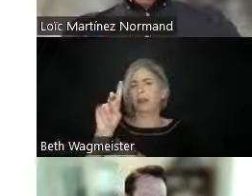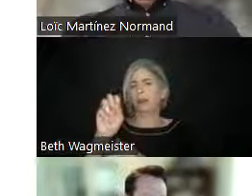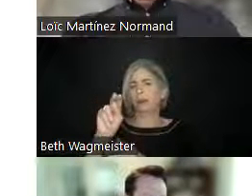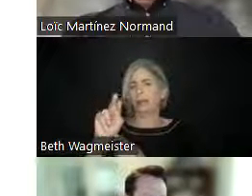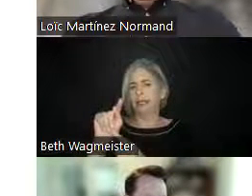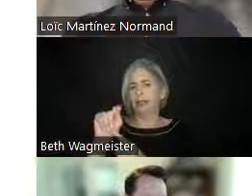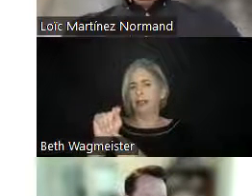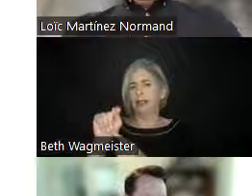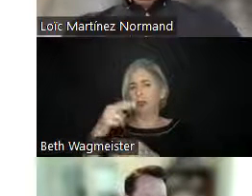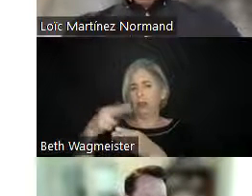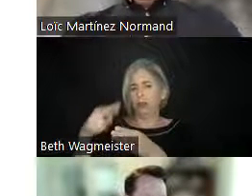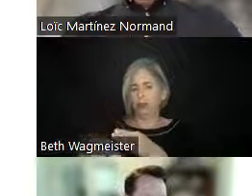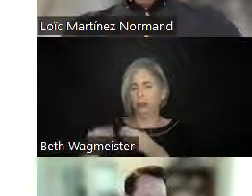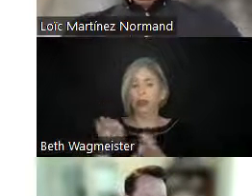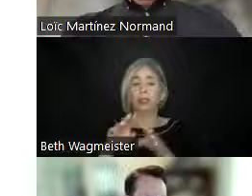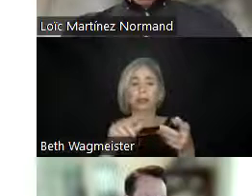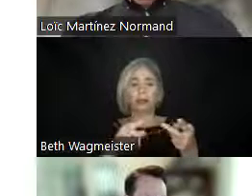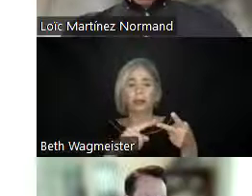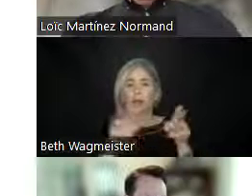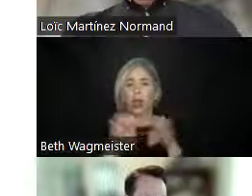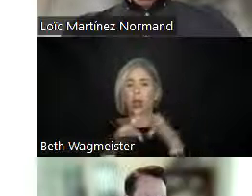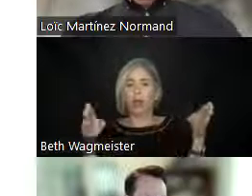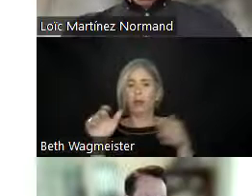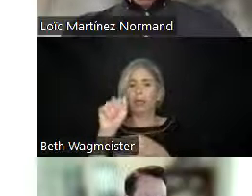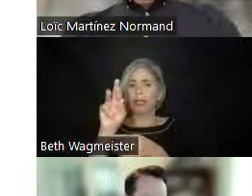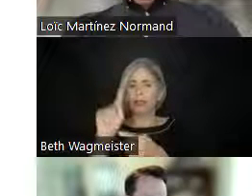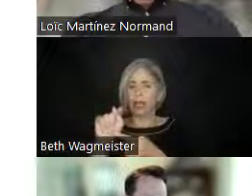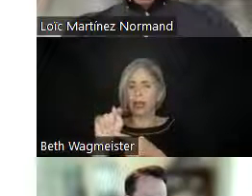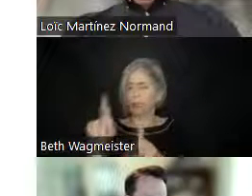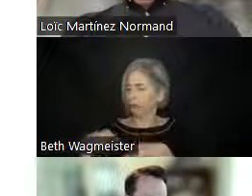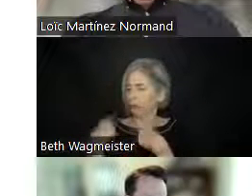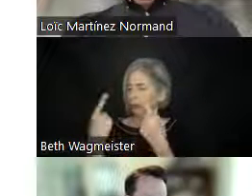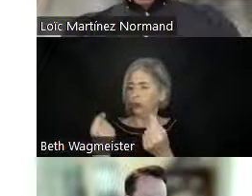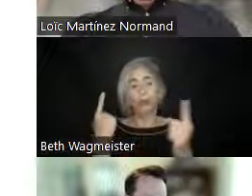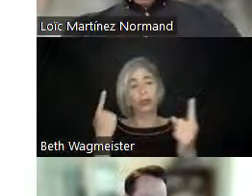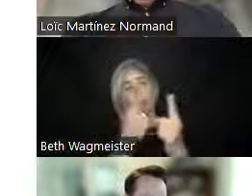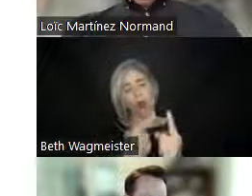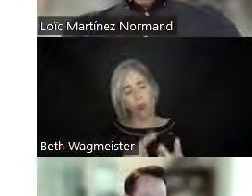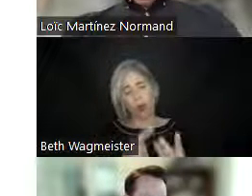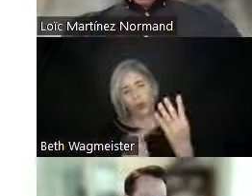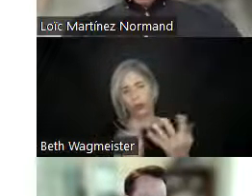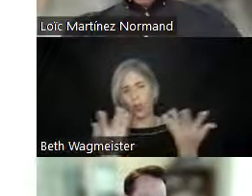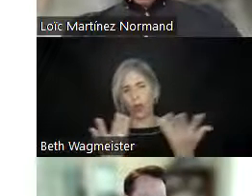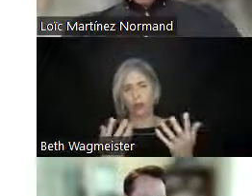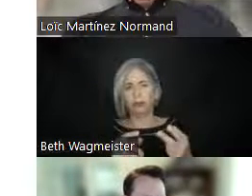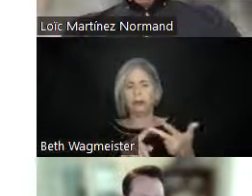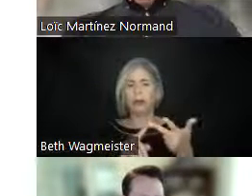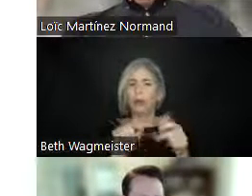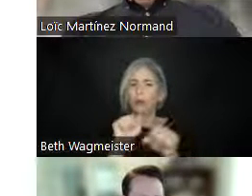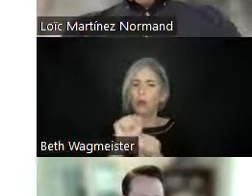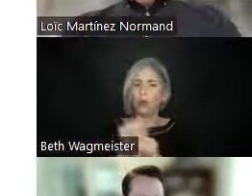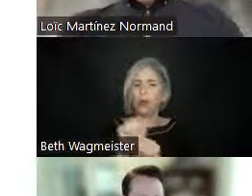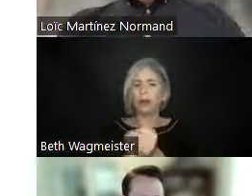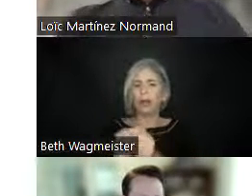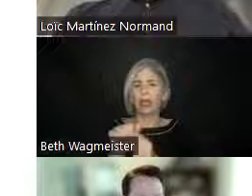about OpenACR and what it is that we've done. We've created some project goals. We're going to talk a little bit about the work that the